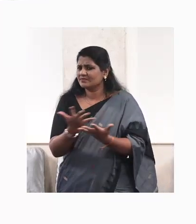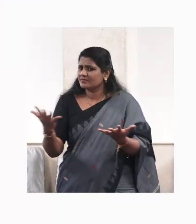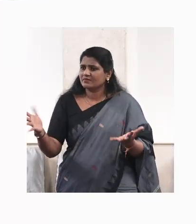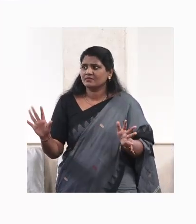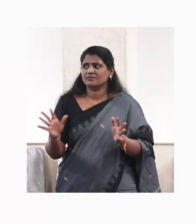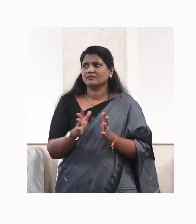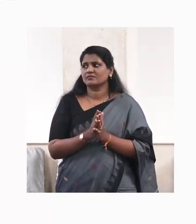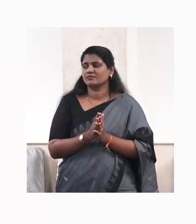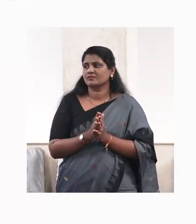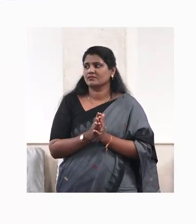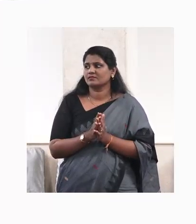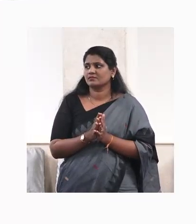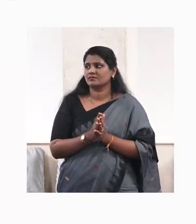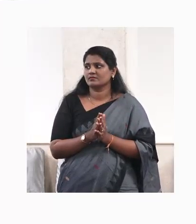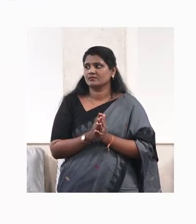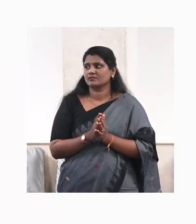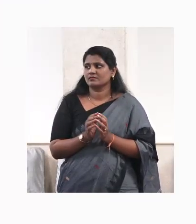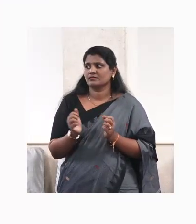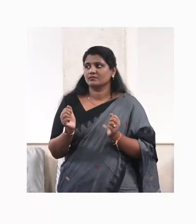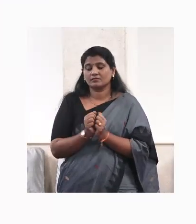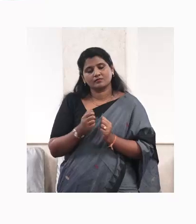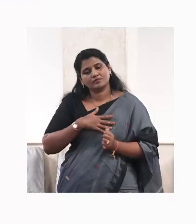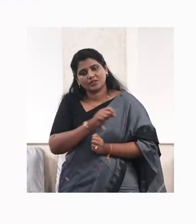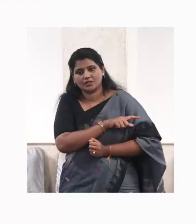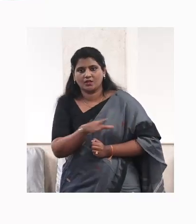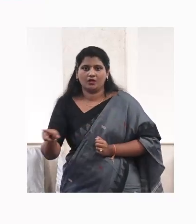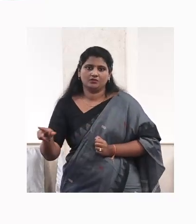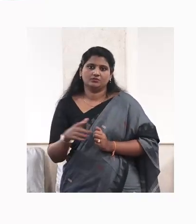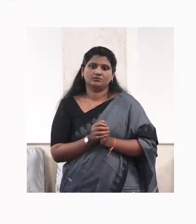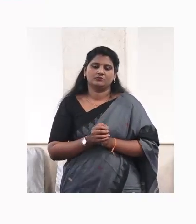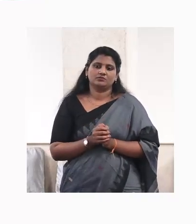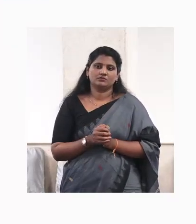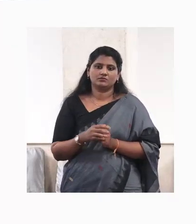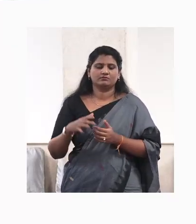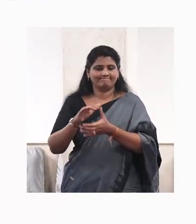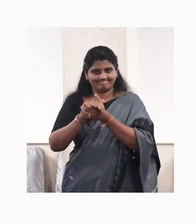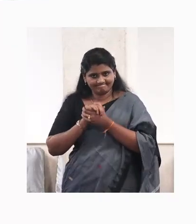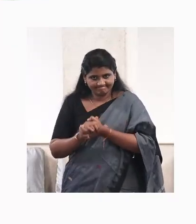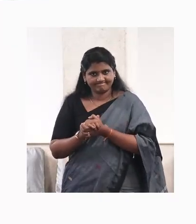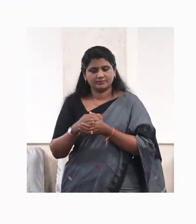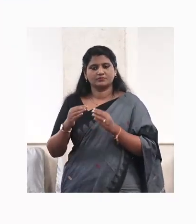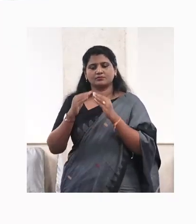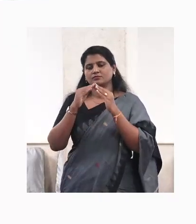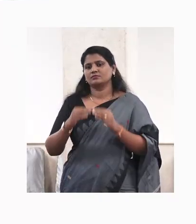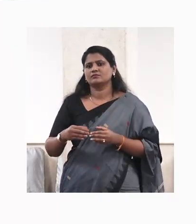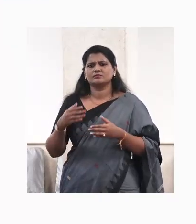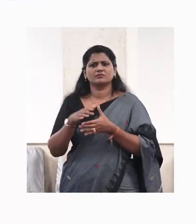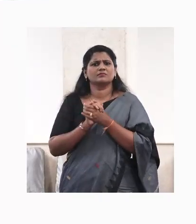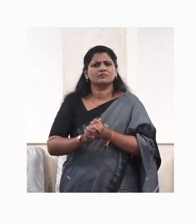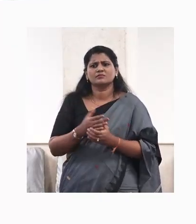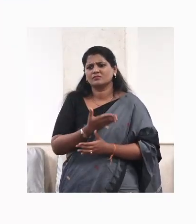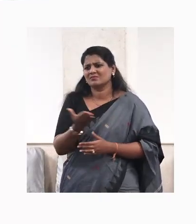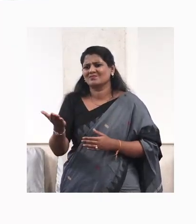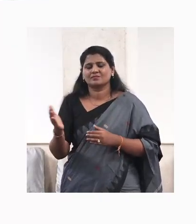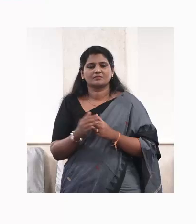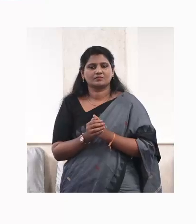encounter with everyone. With friends, with neighbors, and in